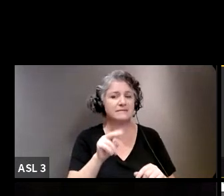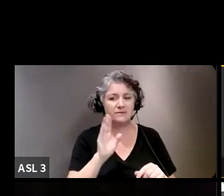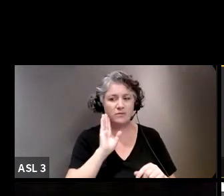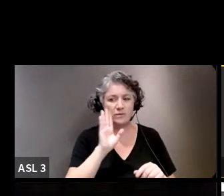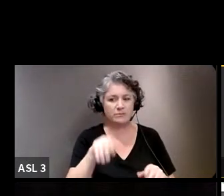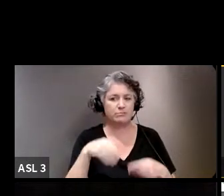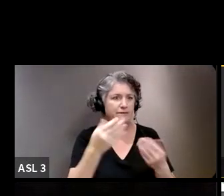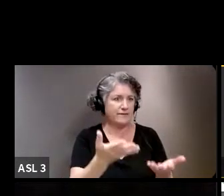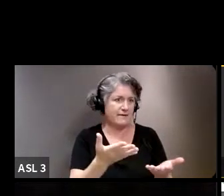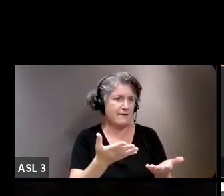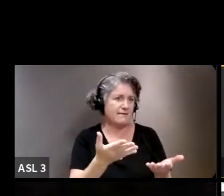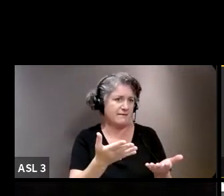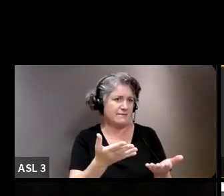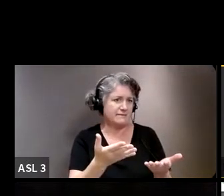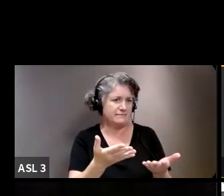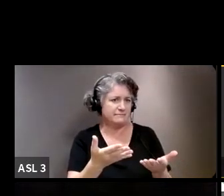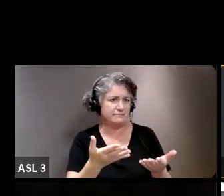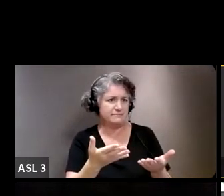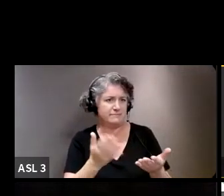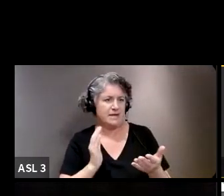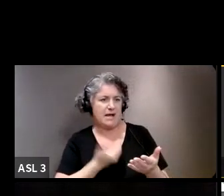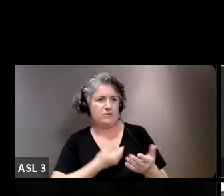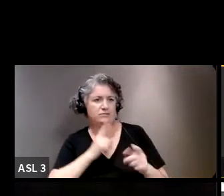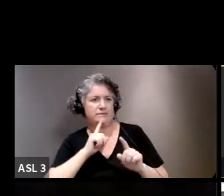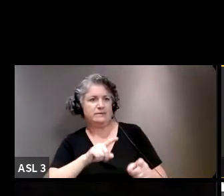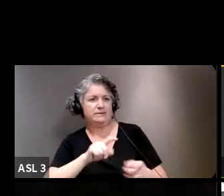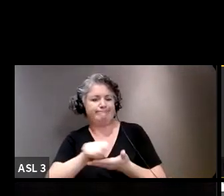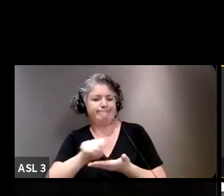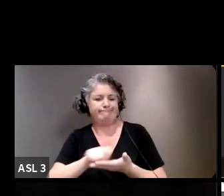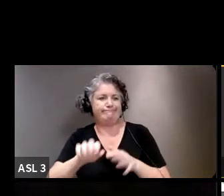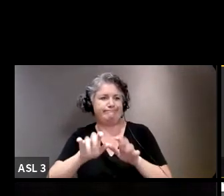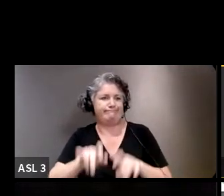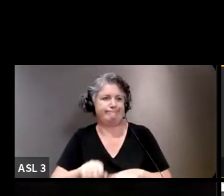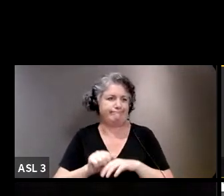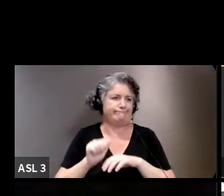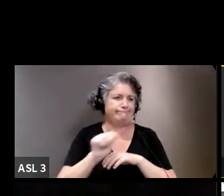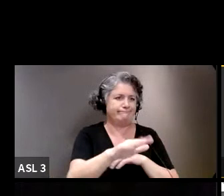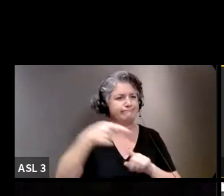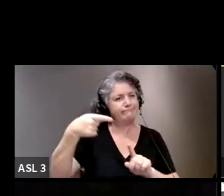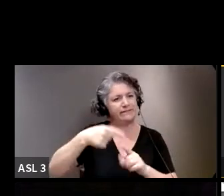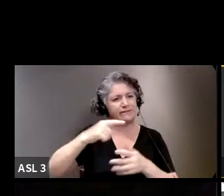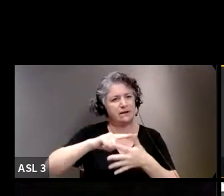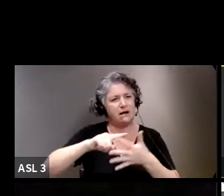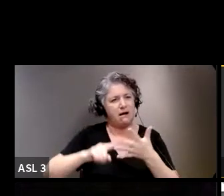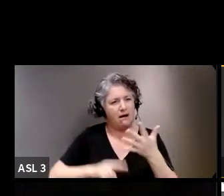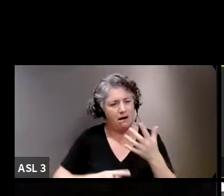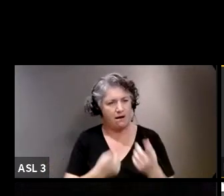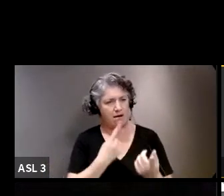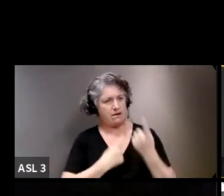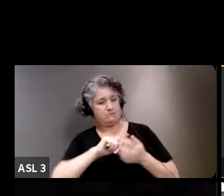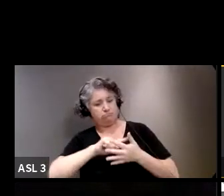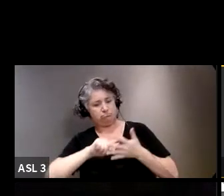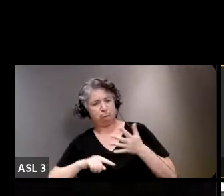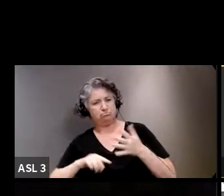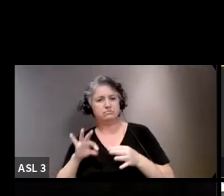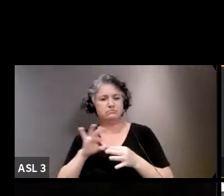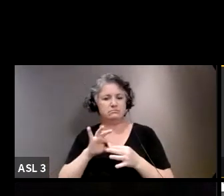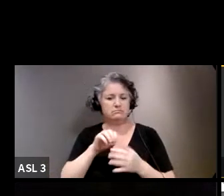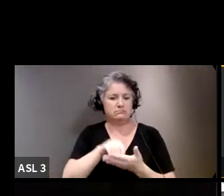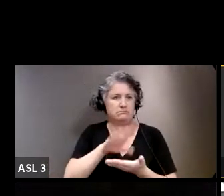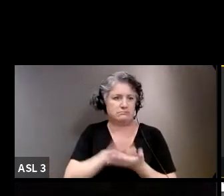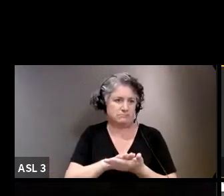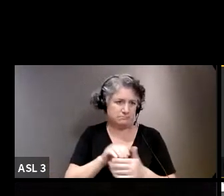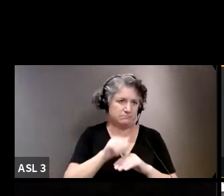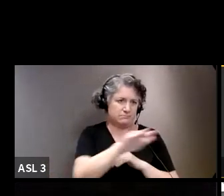provide you in in the written response to the specific areas that are being looked at and the cost savings associated with them yeah